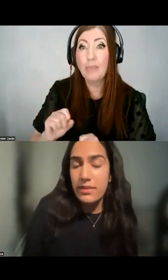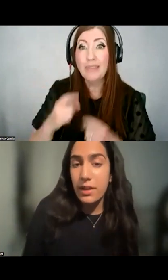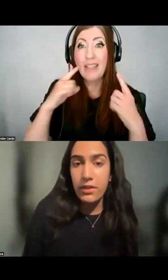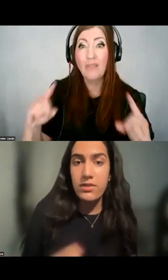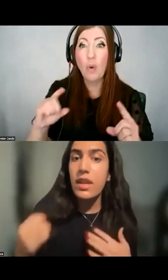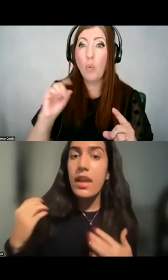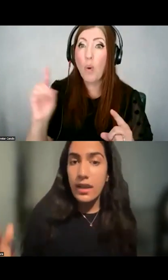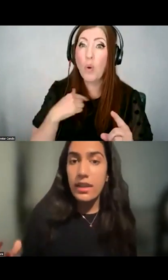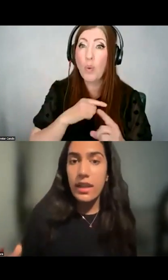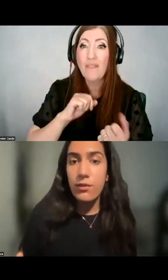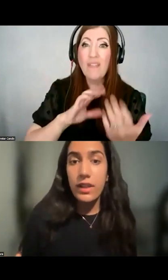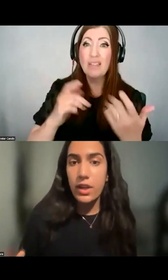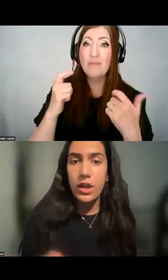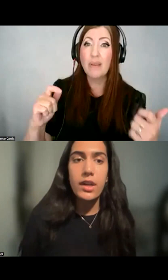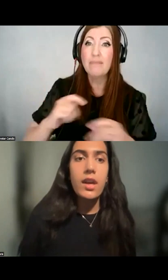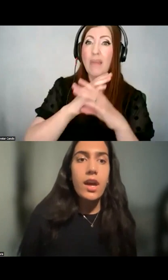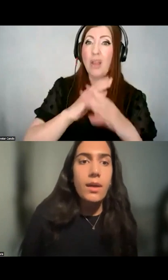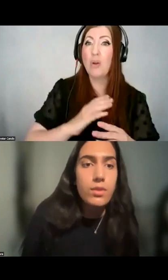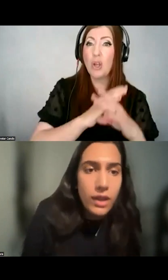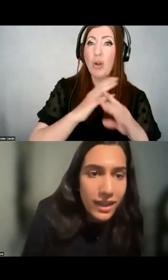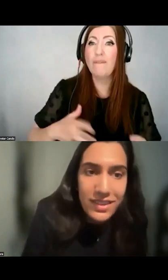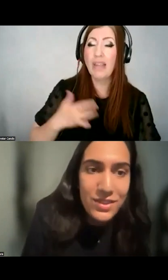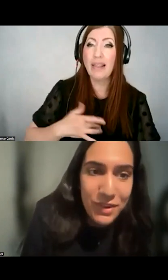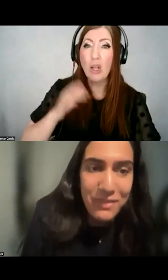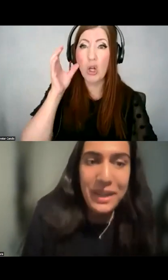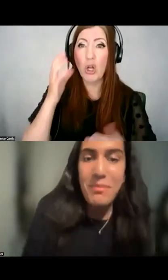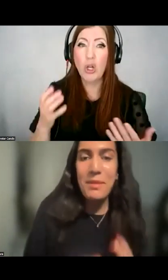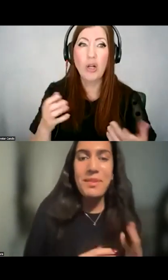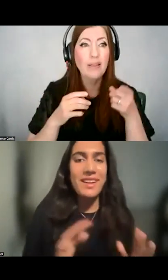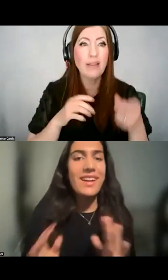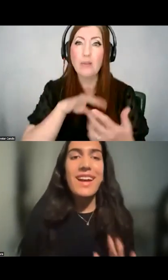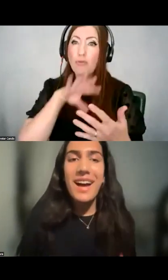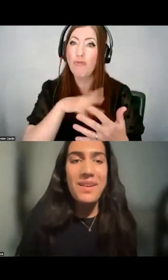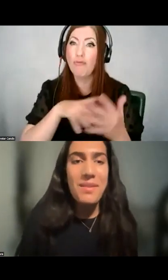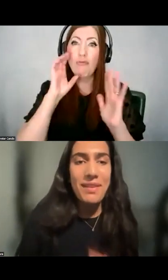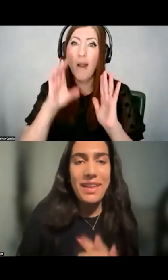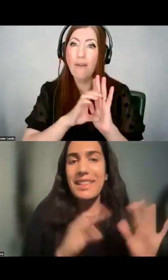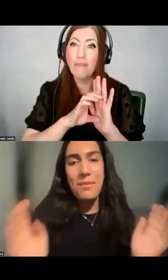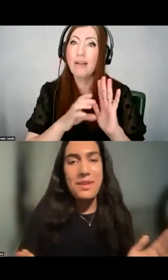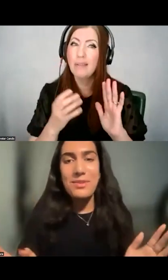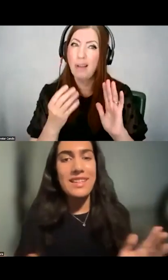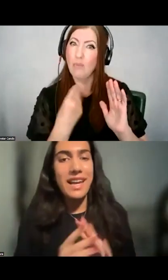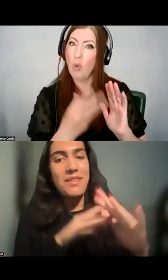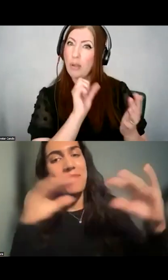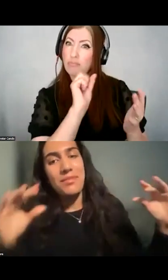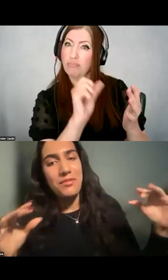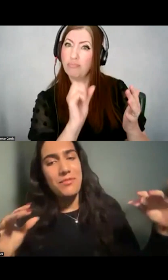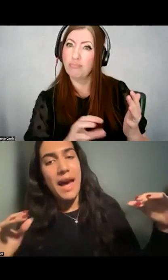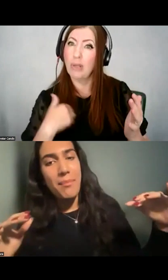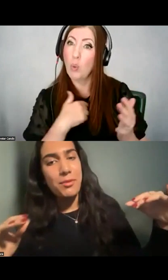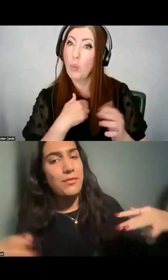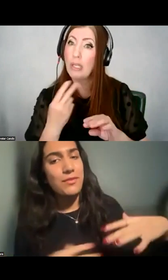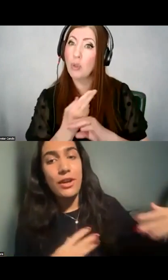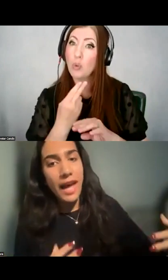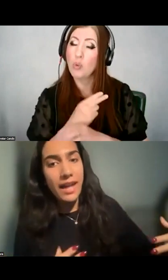the biggest barriers in feeling heard. So looking at, this is just a graphic I put up here about like that we use to like kind of